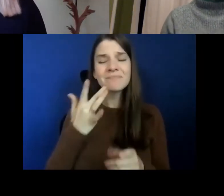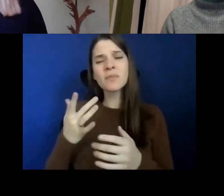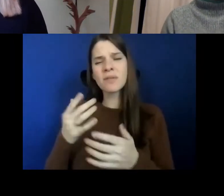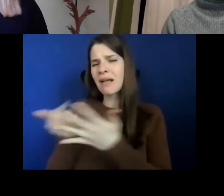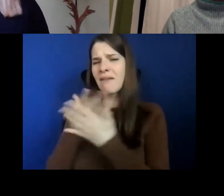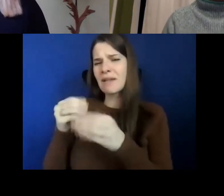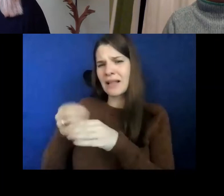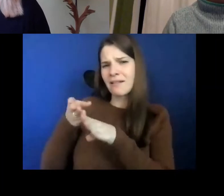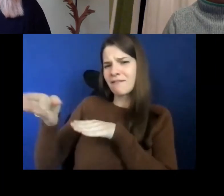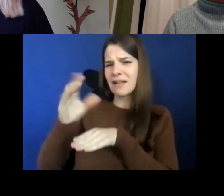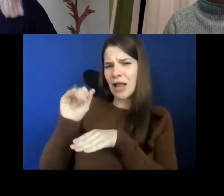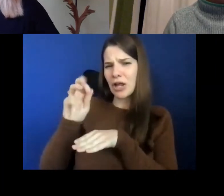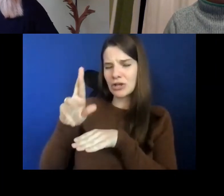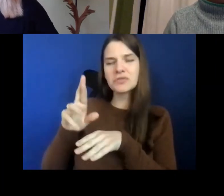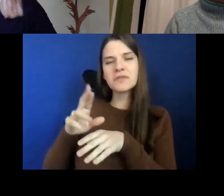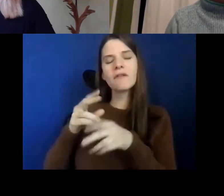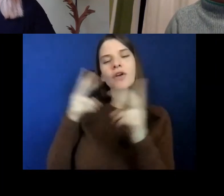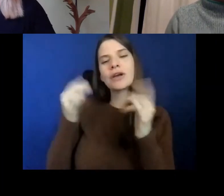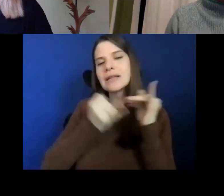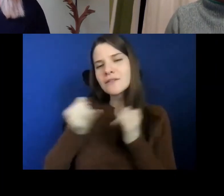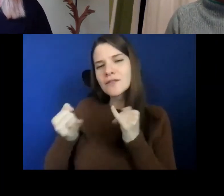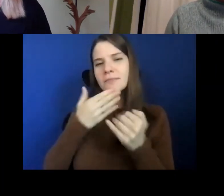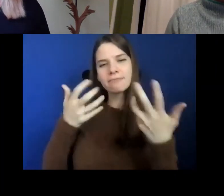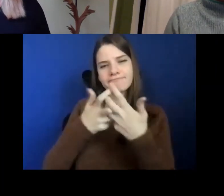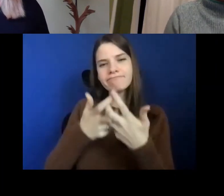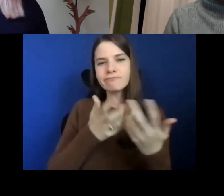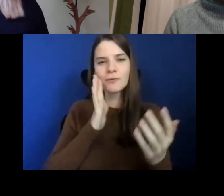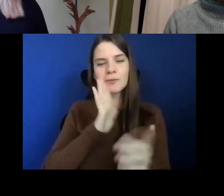do. Mm-hmm. Mm-hmm.